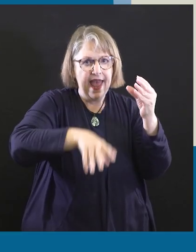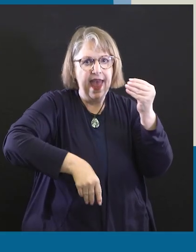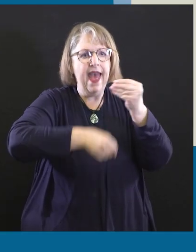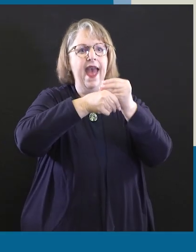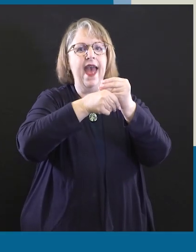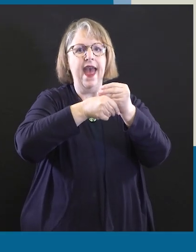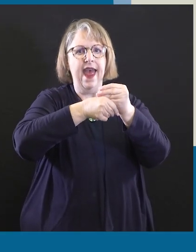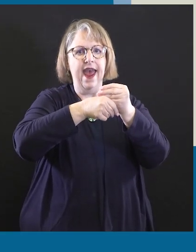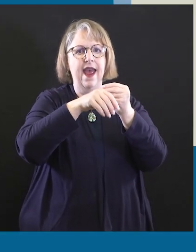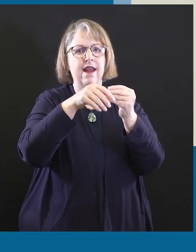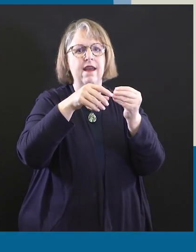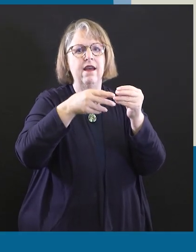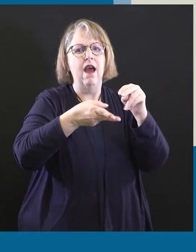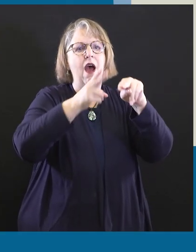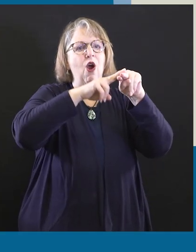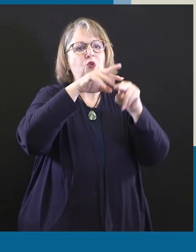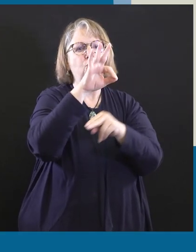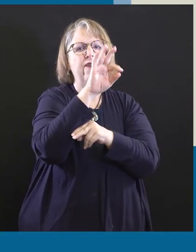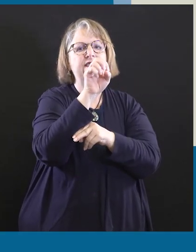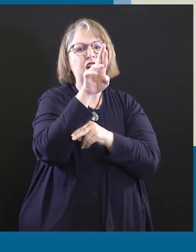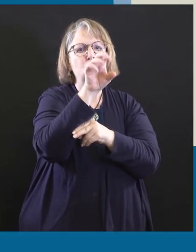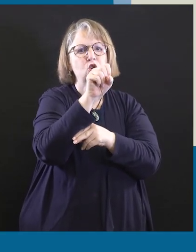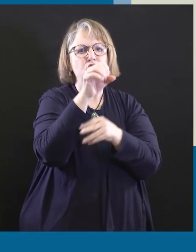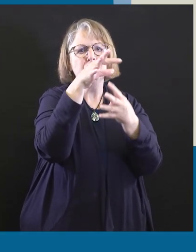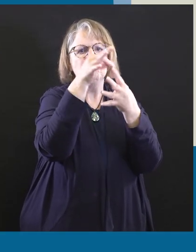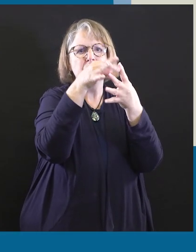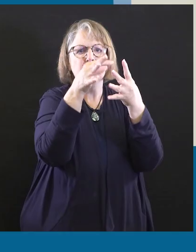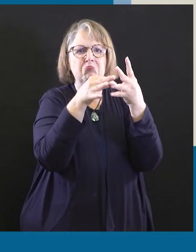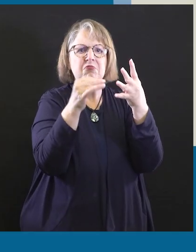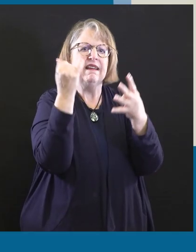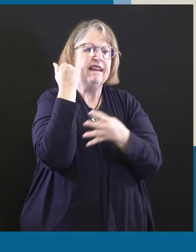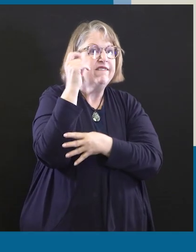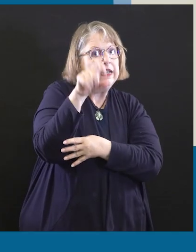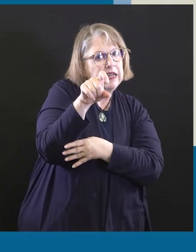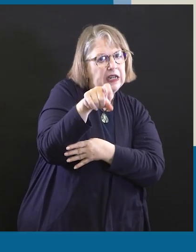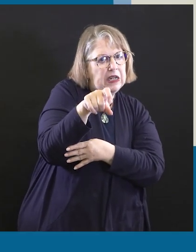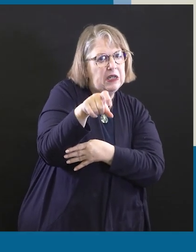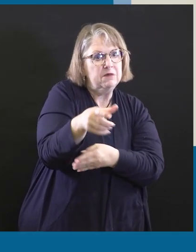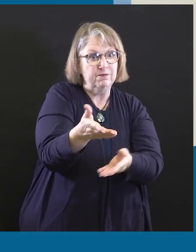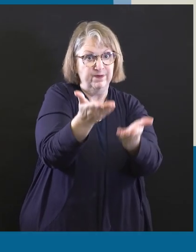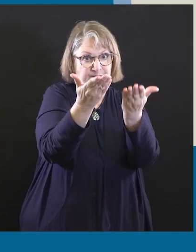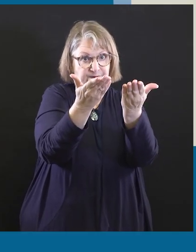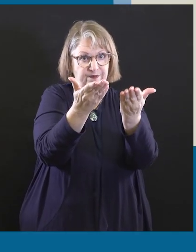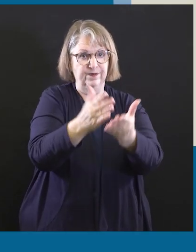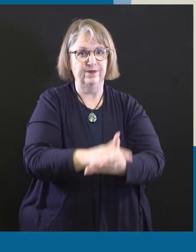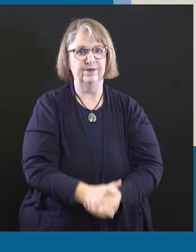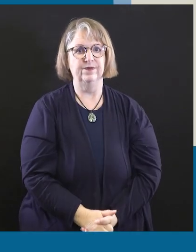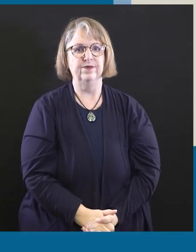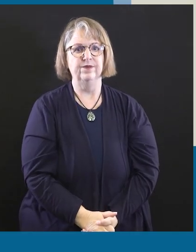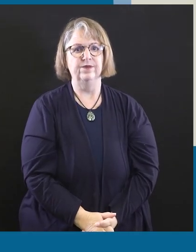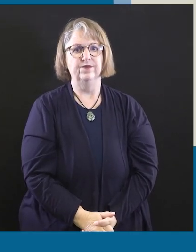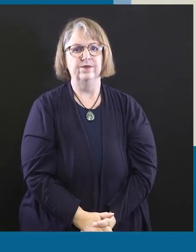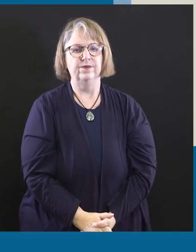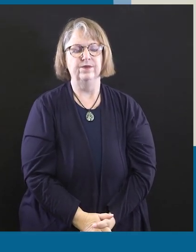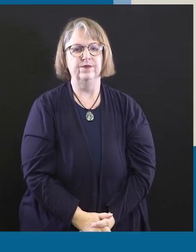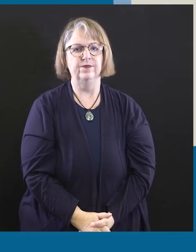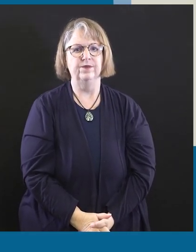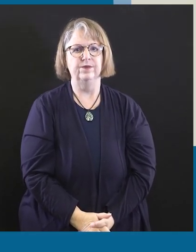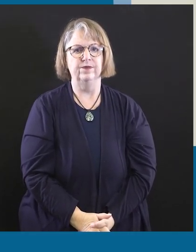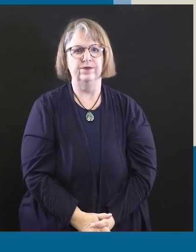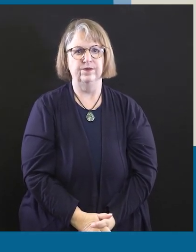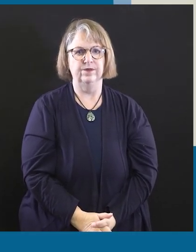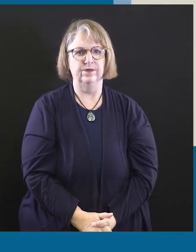After you've finished selecting categories, you have the option to enhance